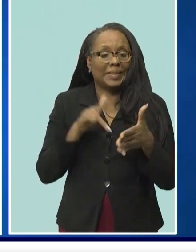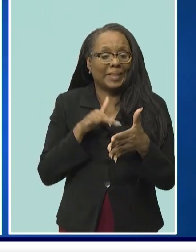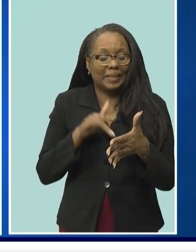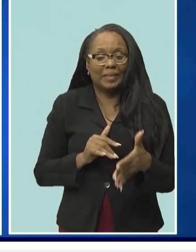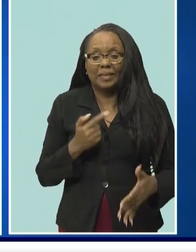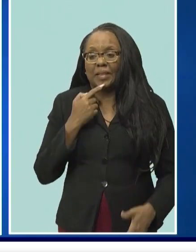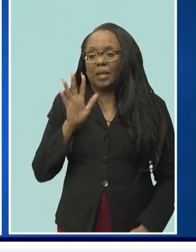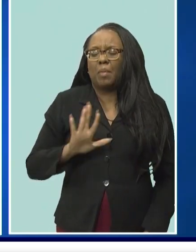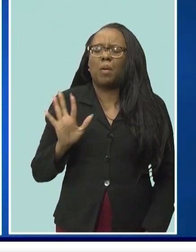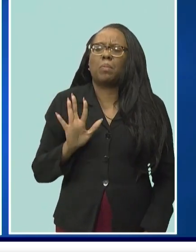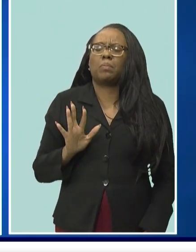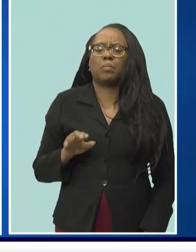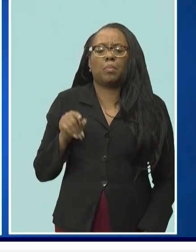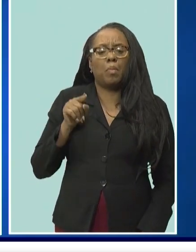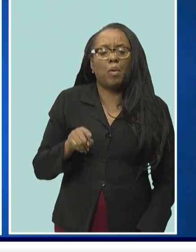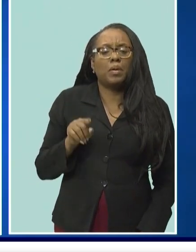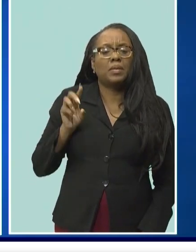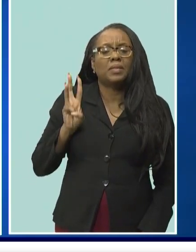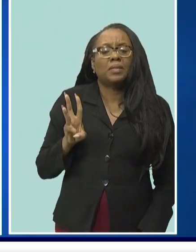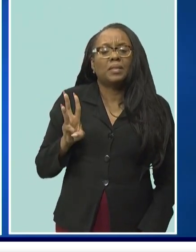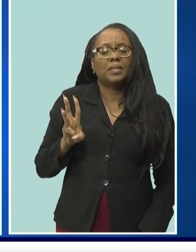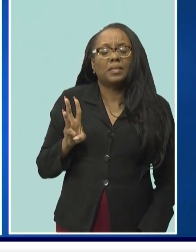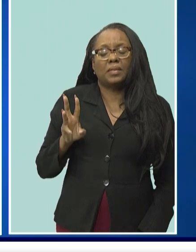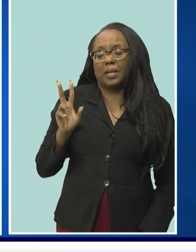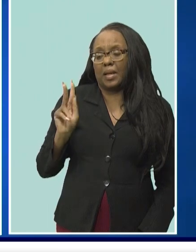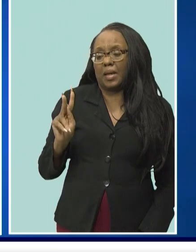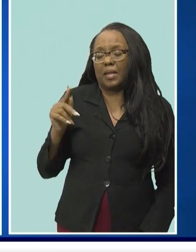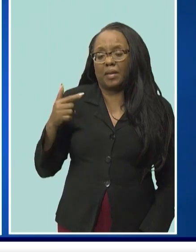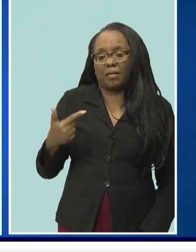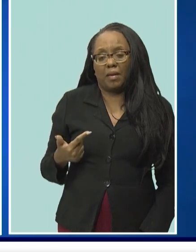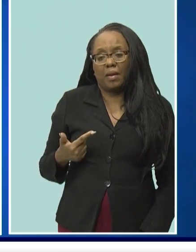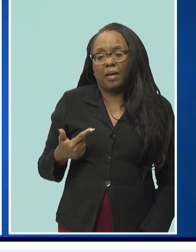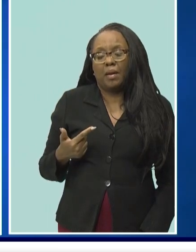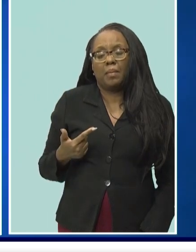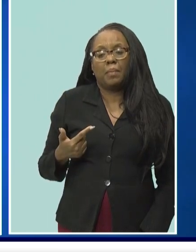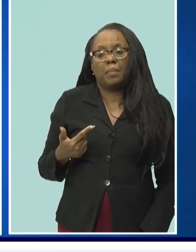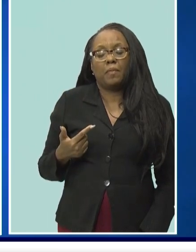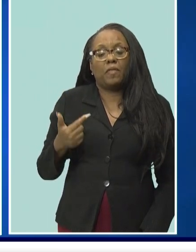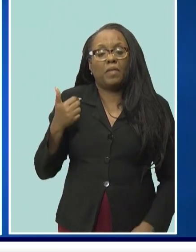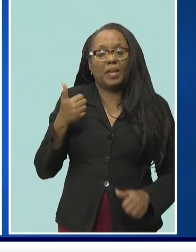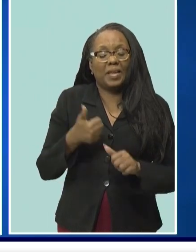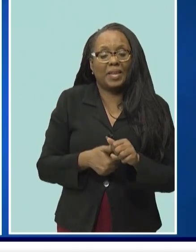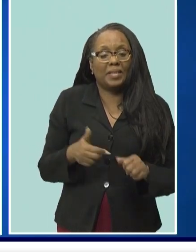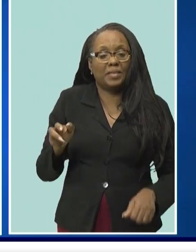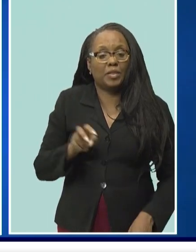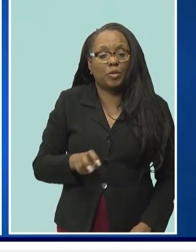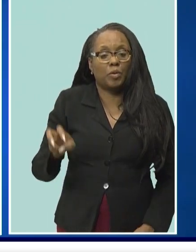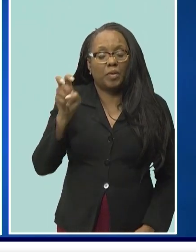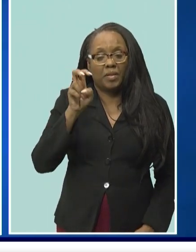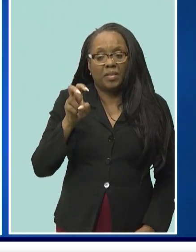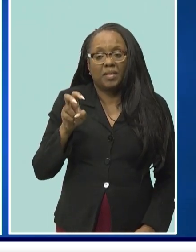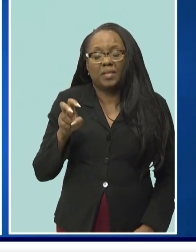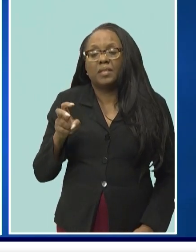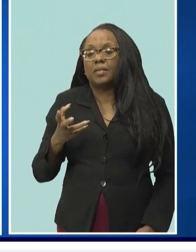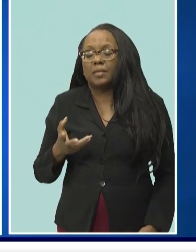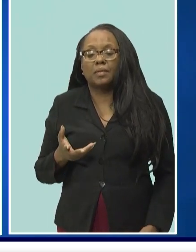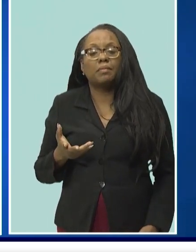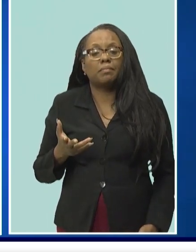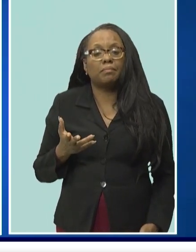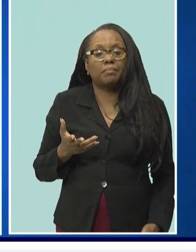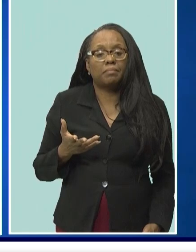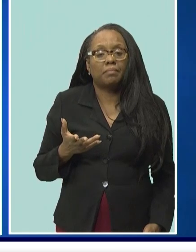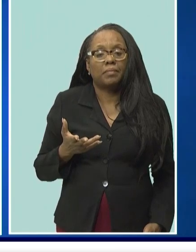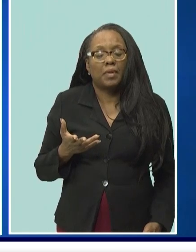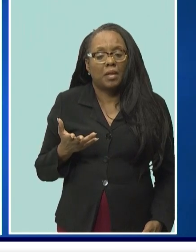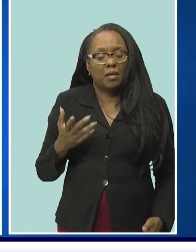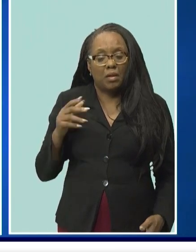about 0.6 kilograms of waste is generated per tourist, and we have about 3 times the number of tourists that